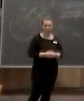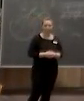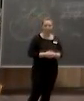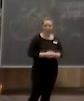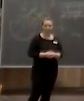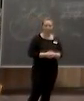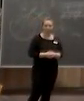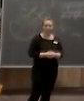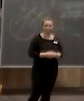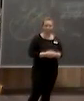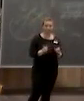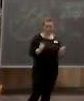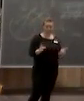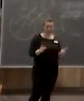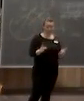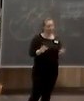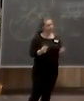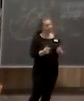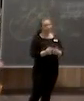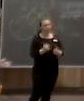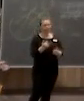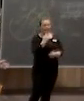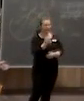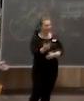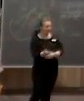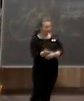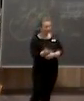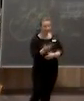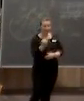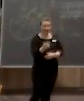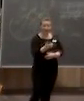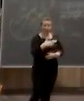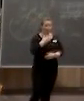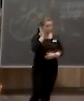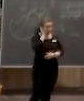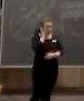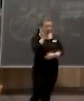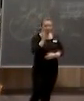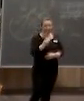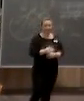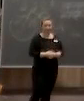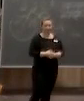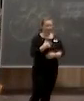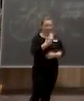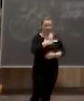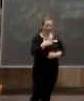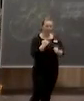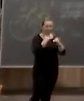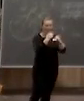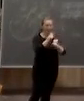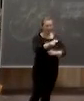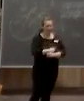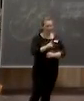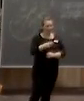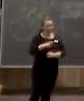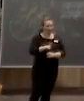Anything? No? Okay. No? Well, then I guess I'm going to thank you for listening and being passionate about DHL Express, and I hope